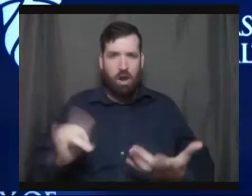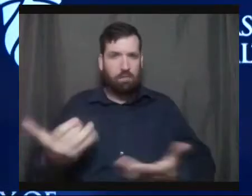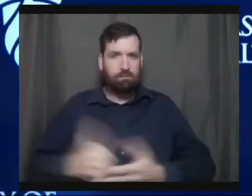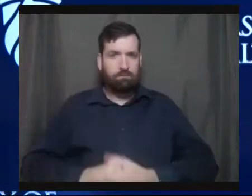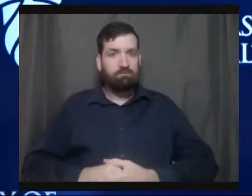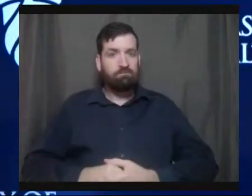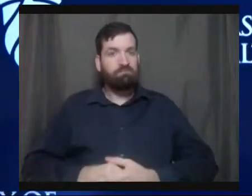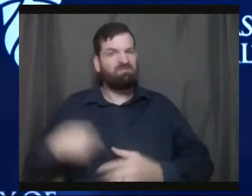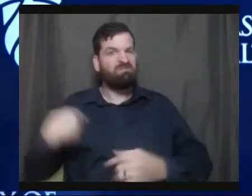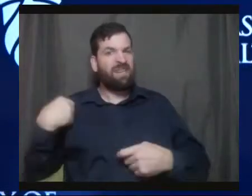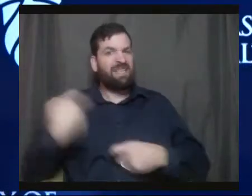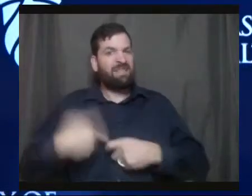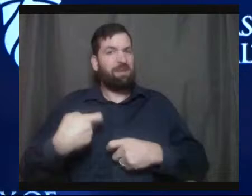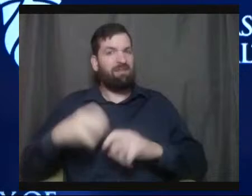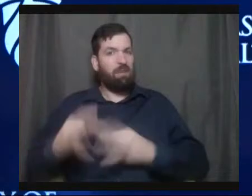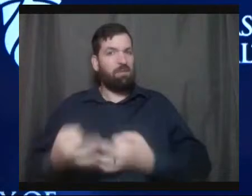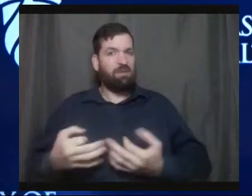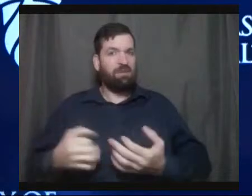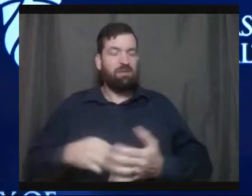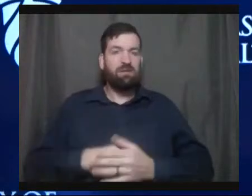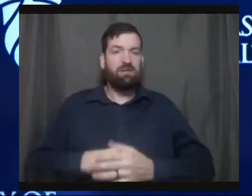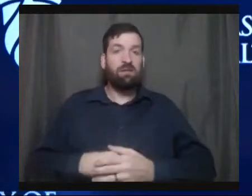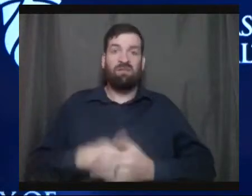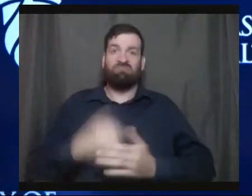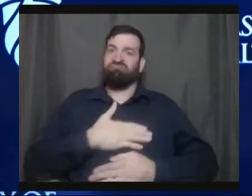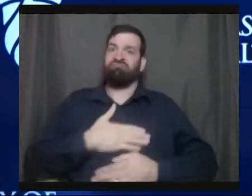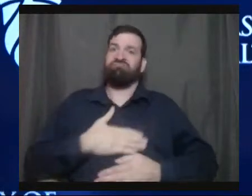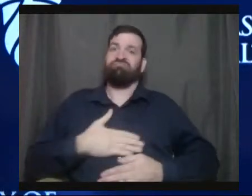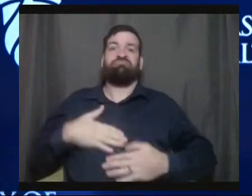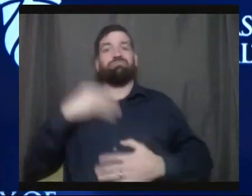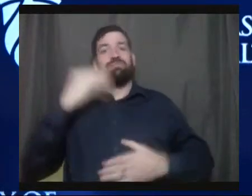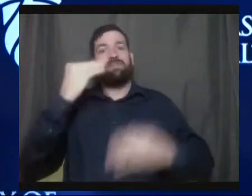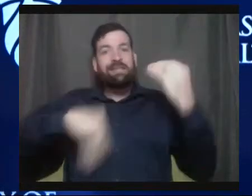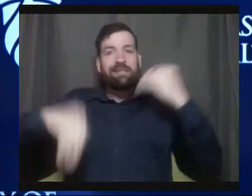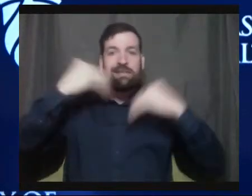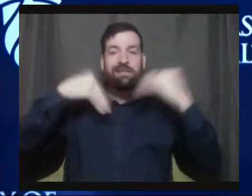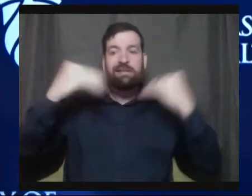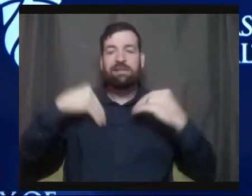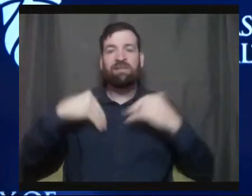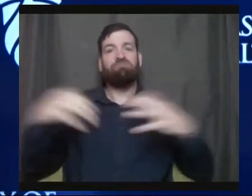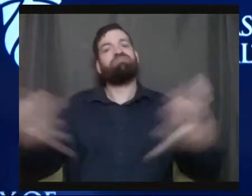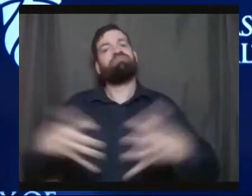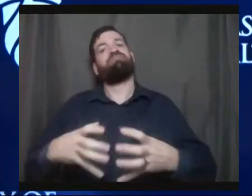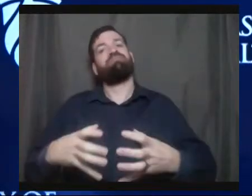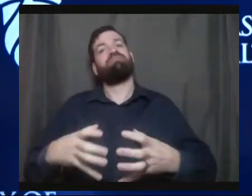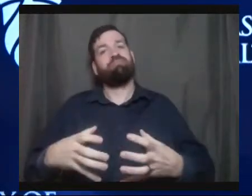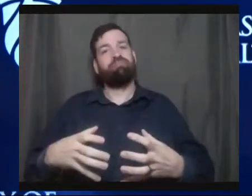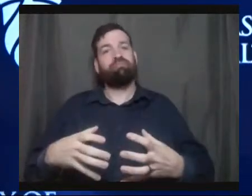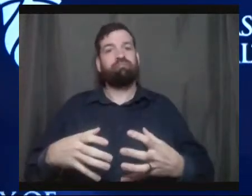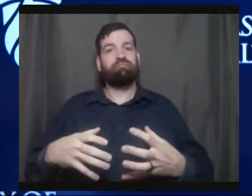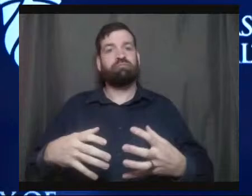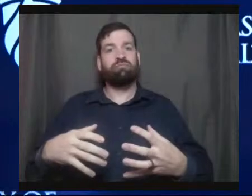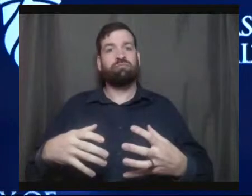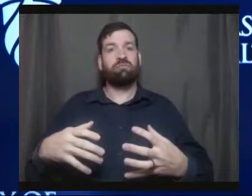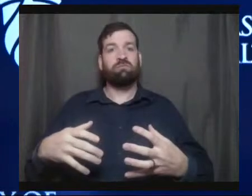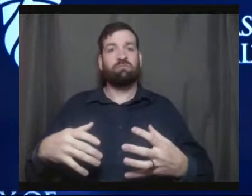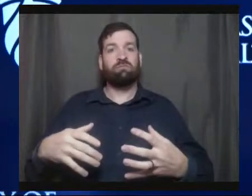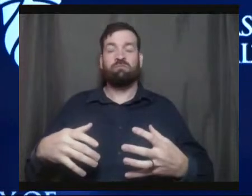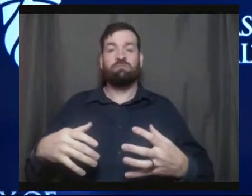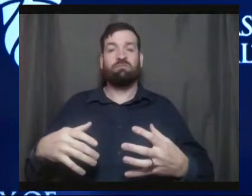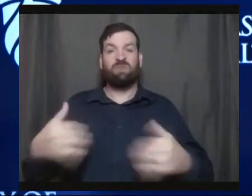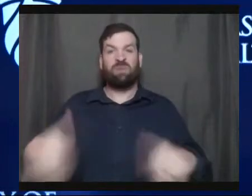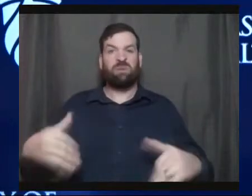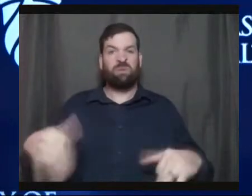family. We enjoyed eating. We enjoyed getting together, and that took on a whole life of itself